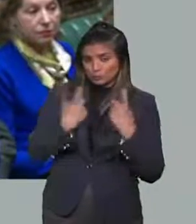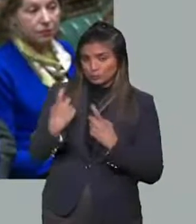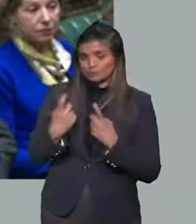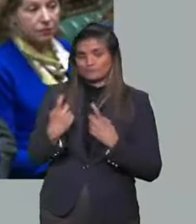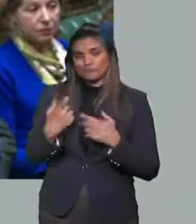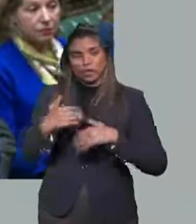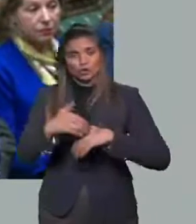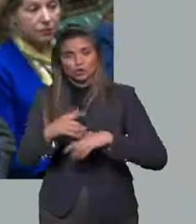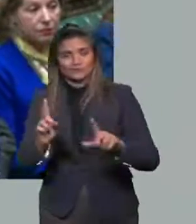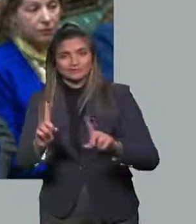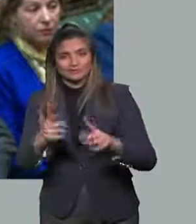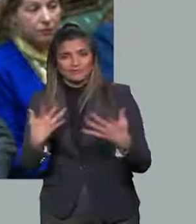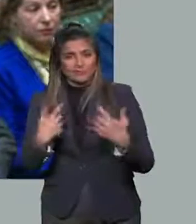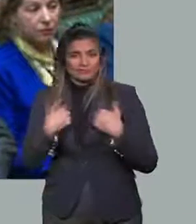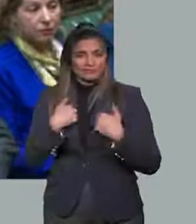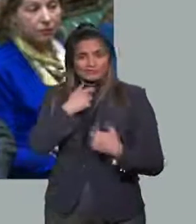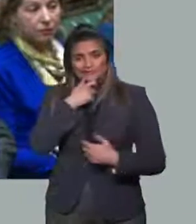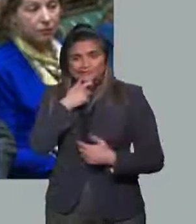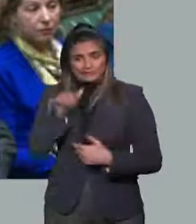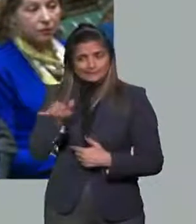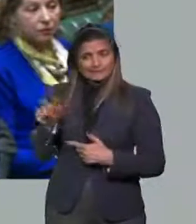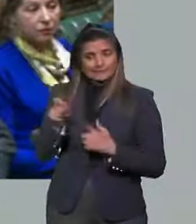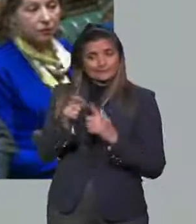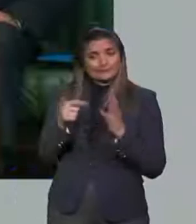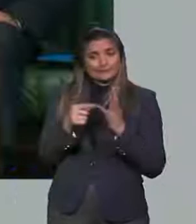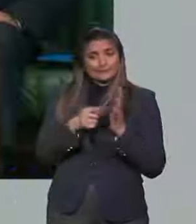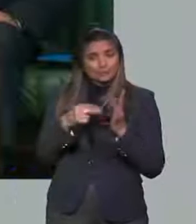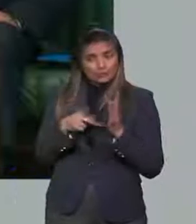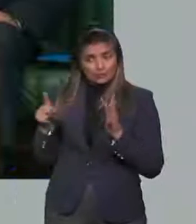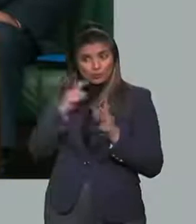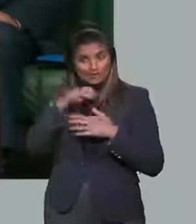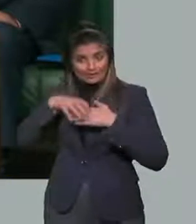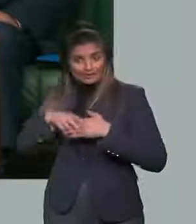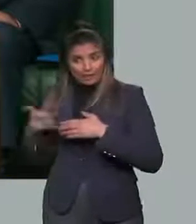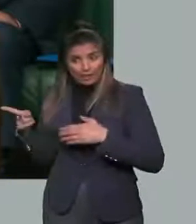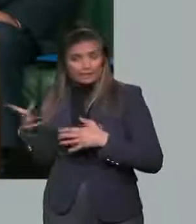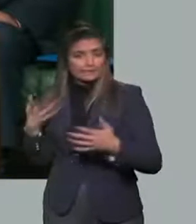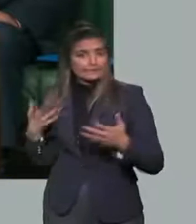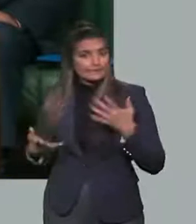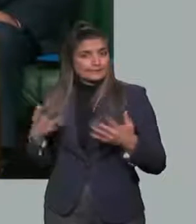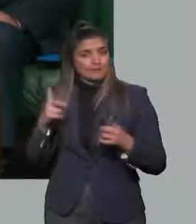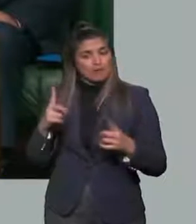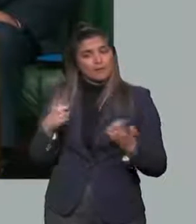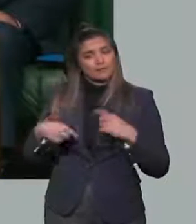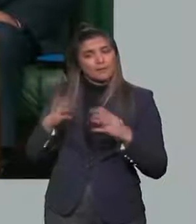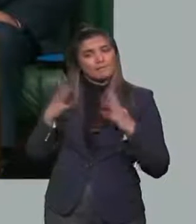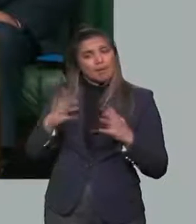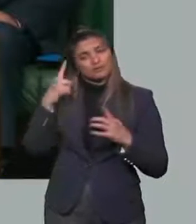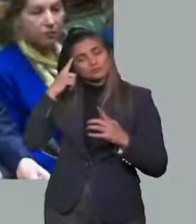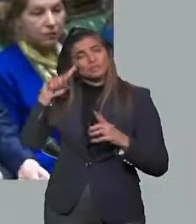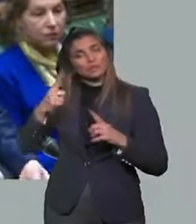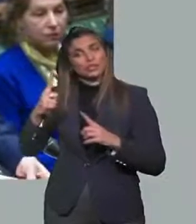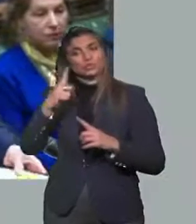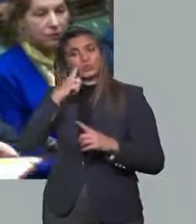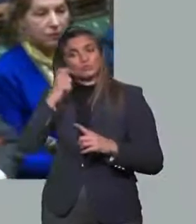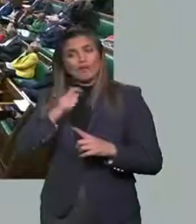a heavy measure of scepticism about whether Putin could ever fulfil such a deal, but if there is, it has to be done with the will and the volition of the Ukrainian president and the